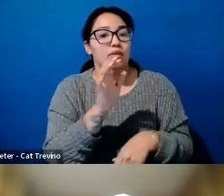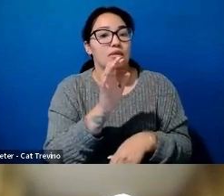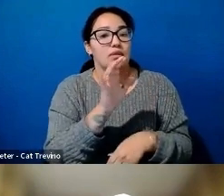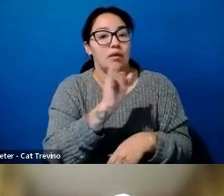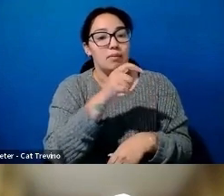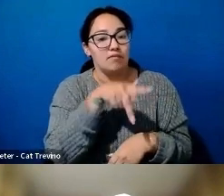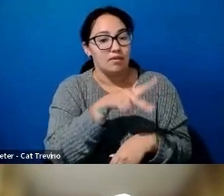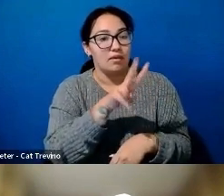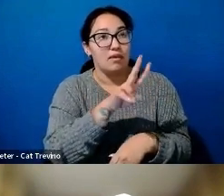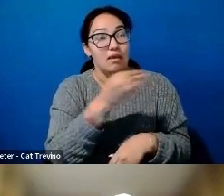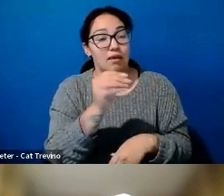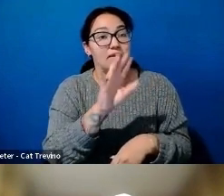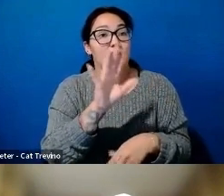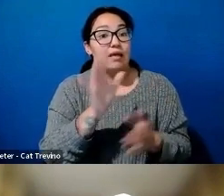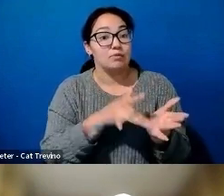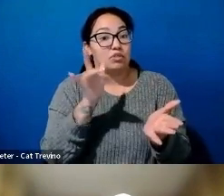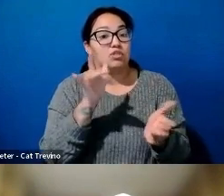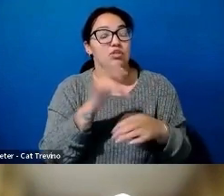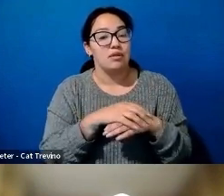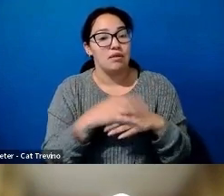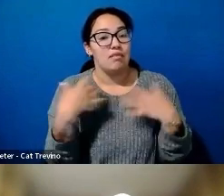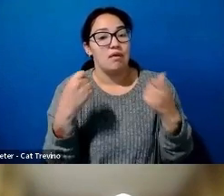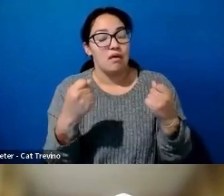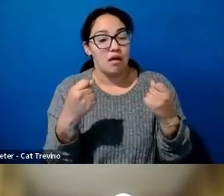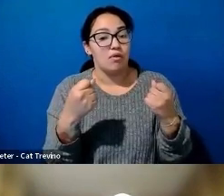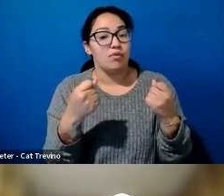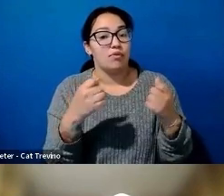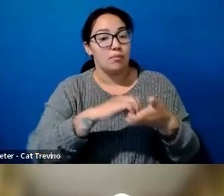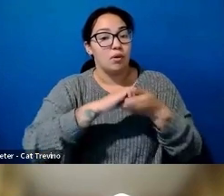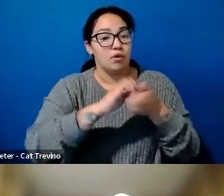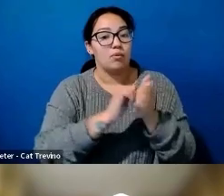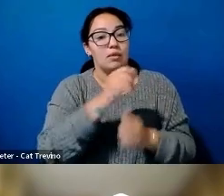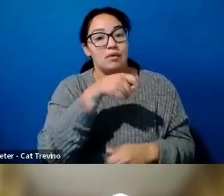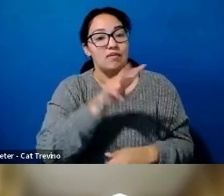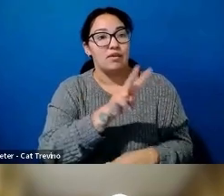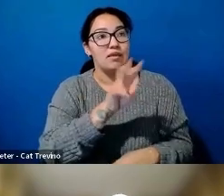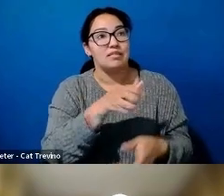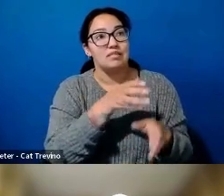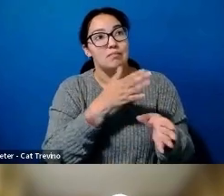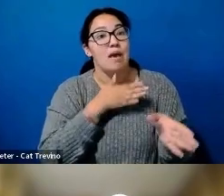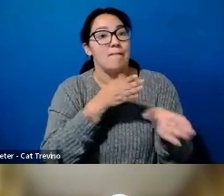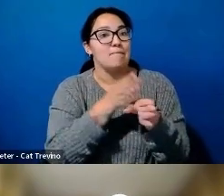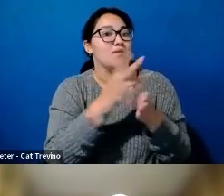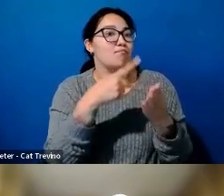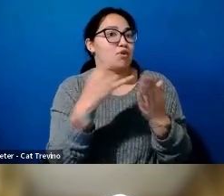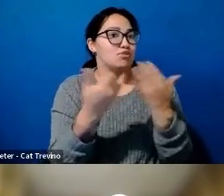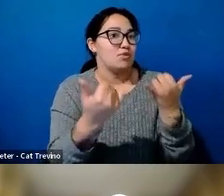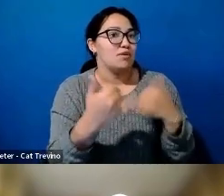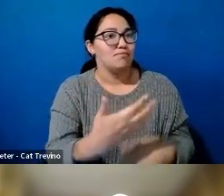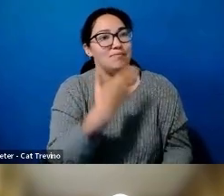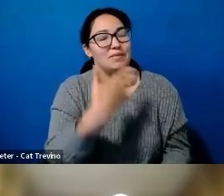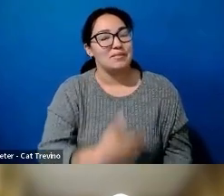And the NTAP project, Health Partners on IPV, is one of my primary projects. Thanks.